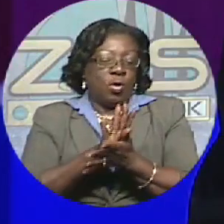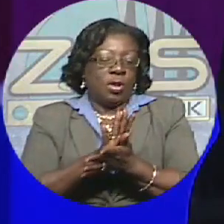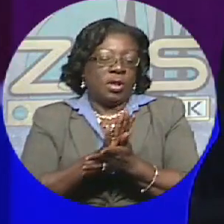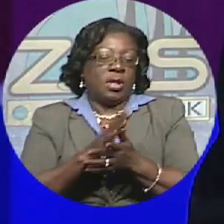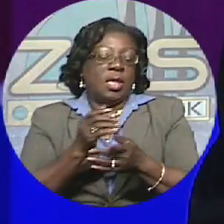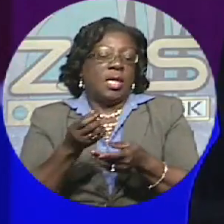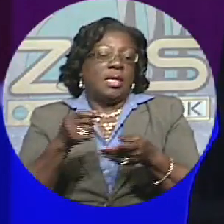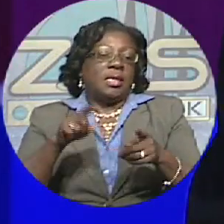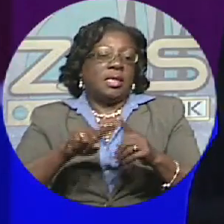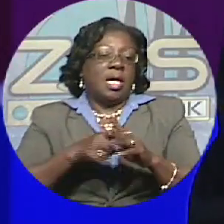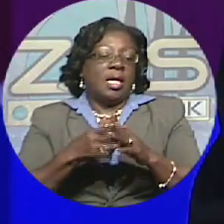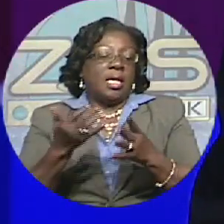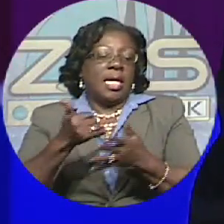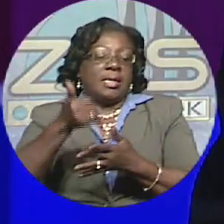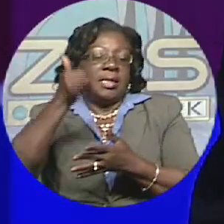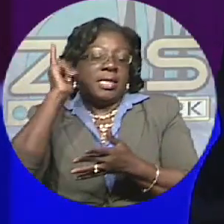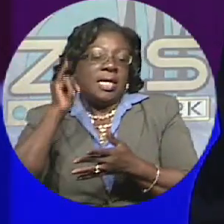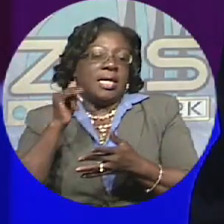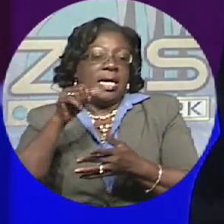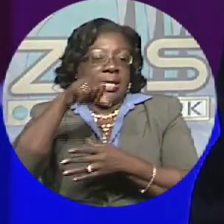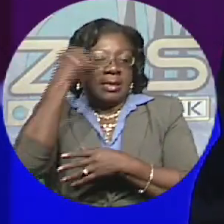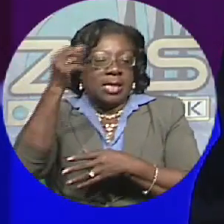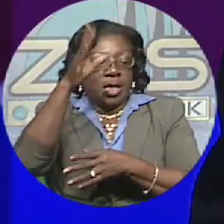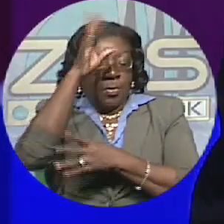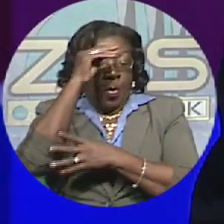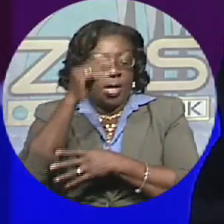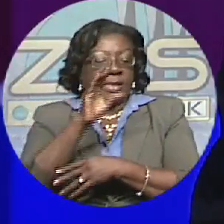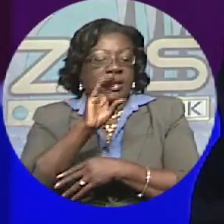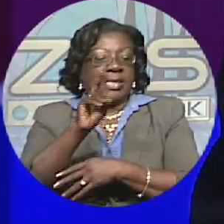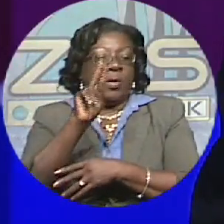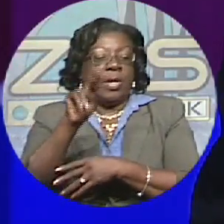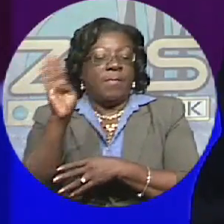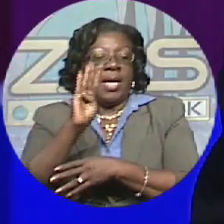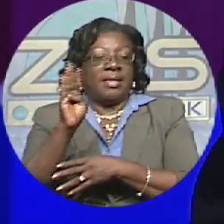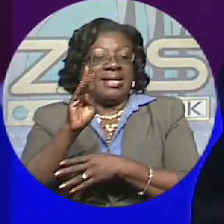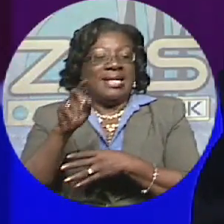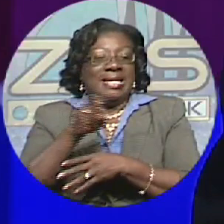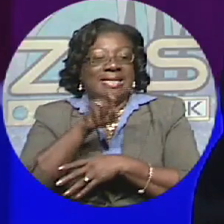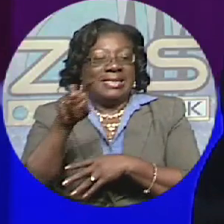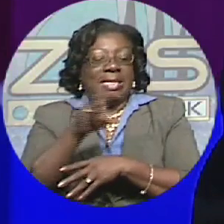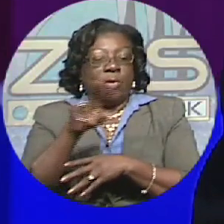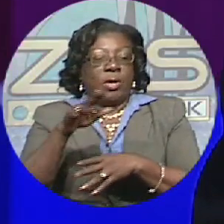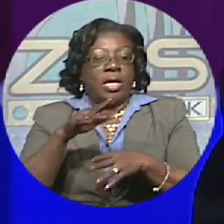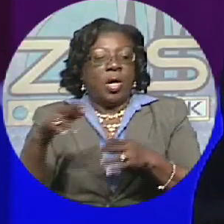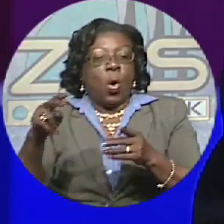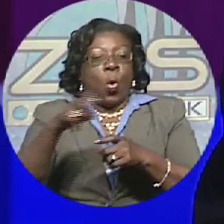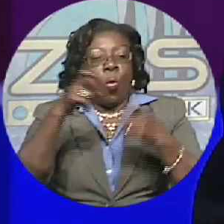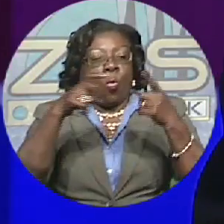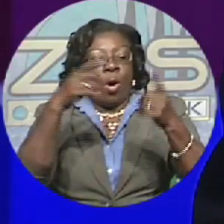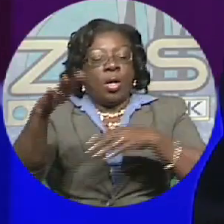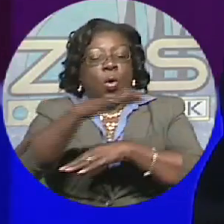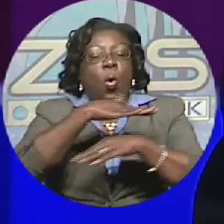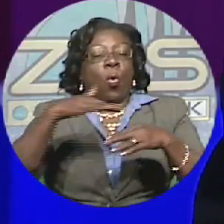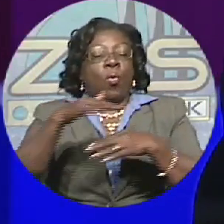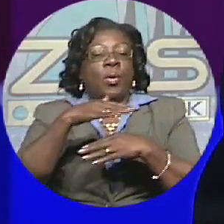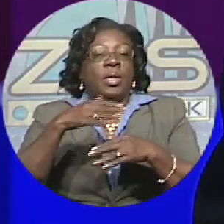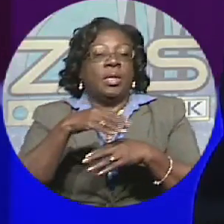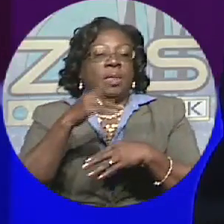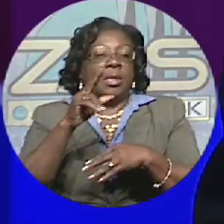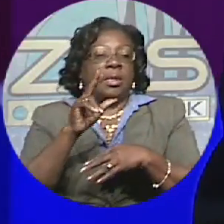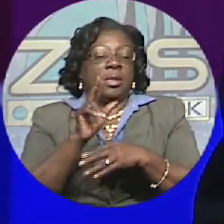at the Donald Davis Gym. In senior boys play, the CV Bethel Stingrays took a 1-0 lead on the CC Sweden Cobras thanks to a